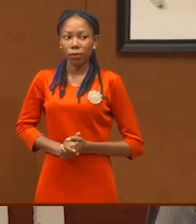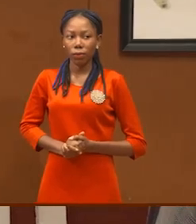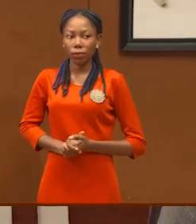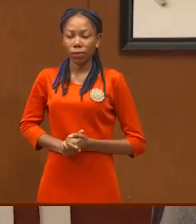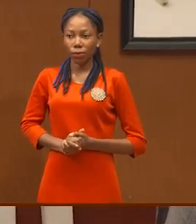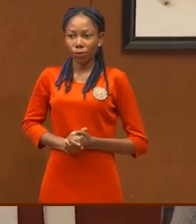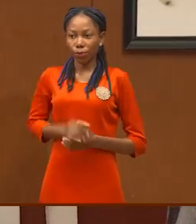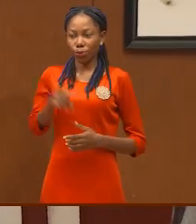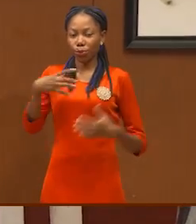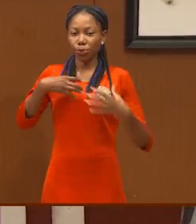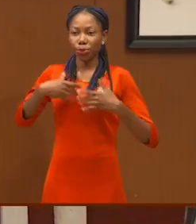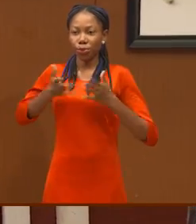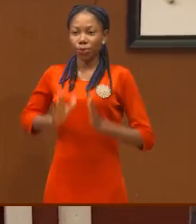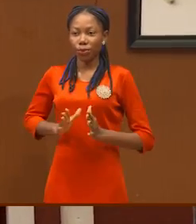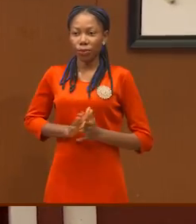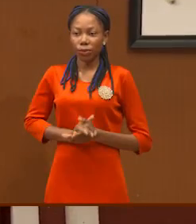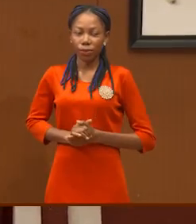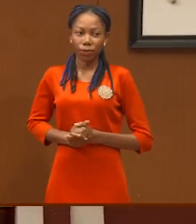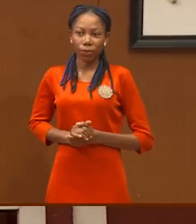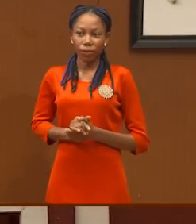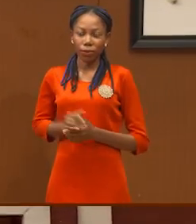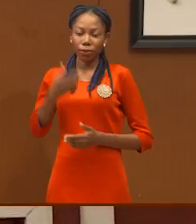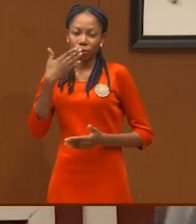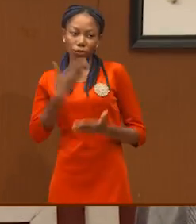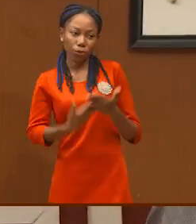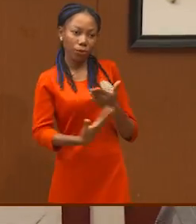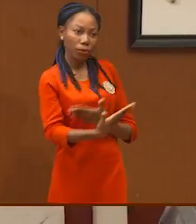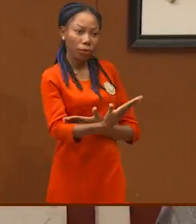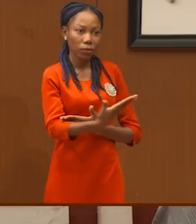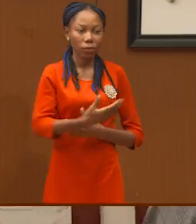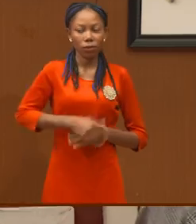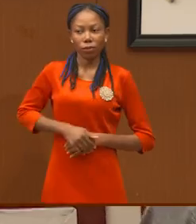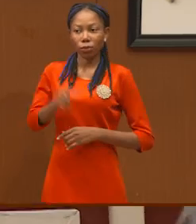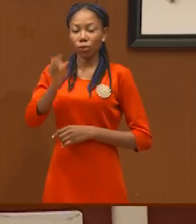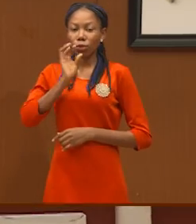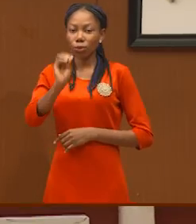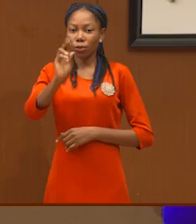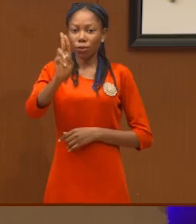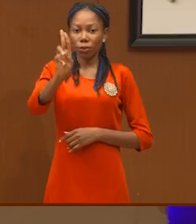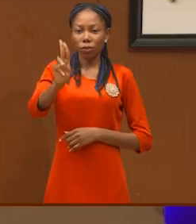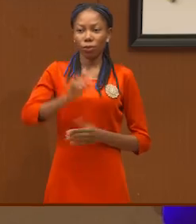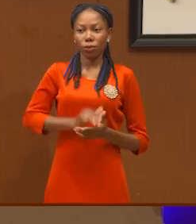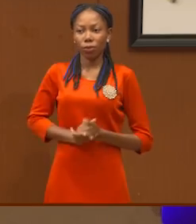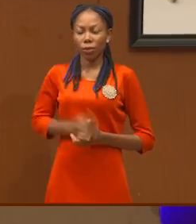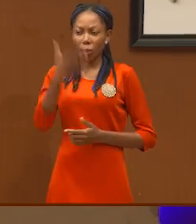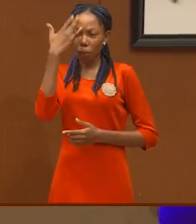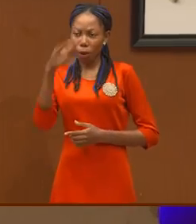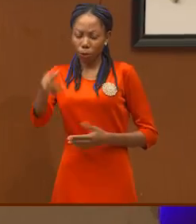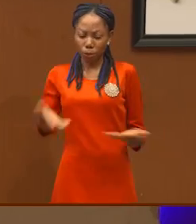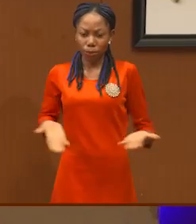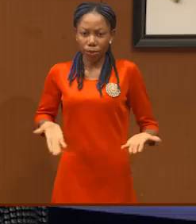Hello, plaintiff. Good morning, Your Honor. Good morning. Olufemi Jegede. Yes, ma'am. Can you tell me why you are in